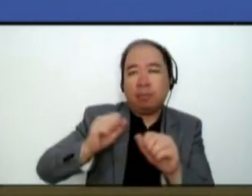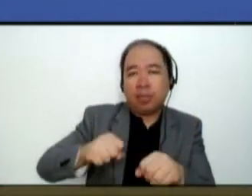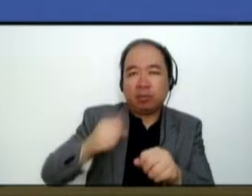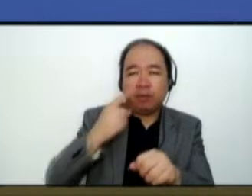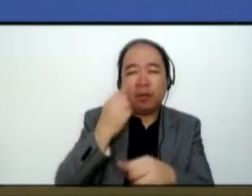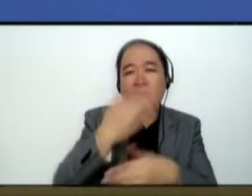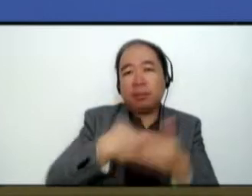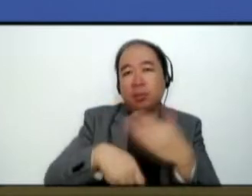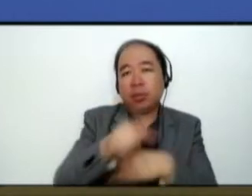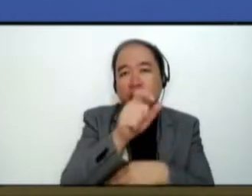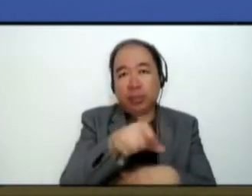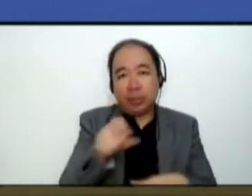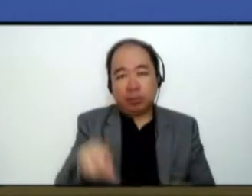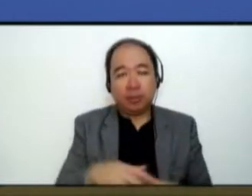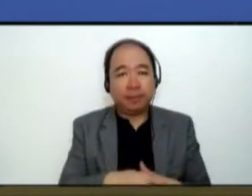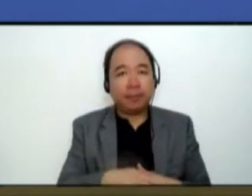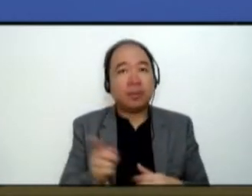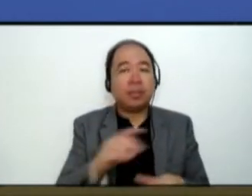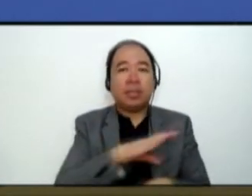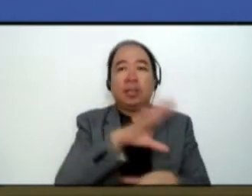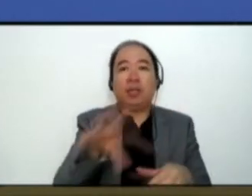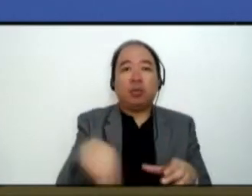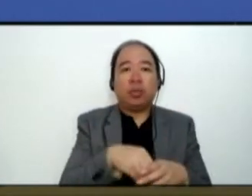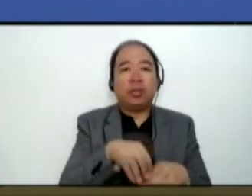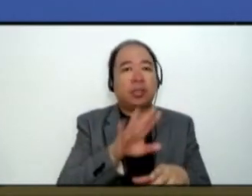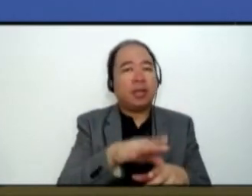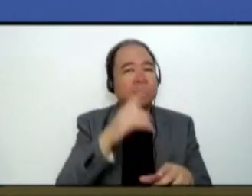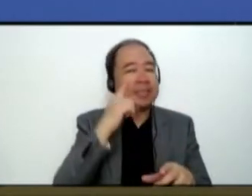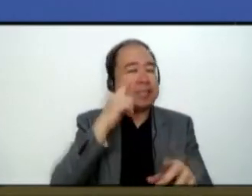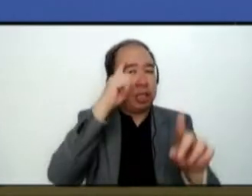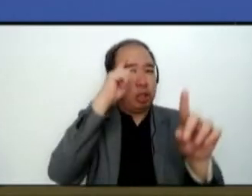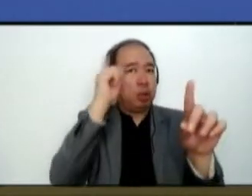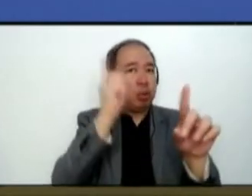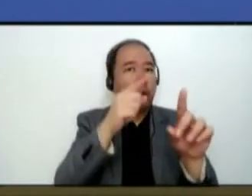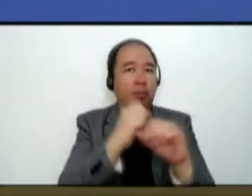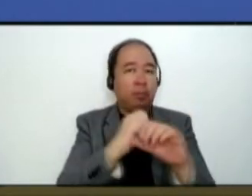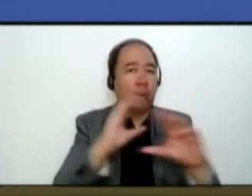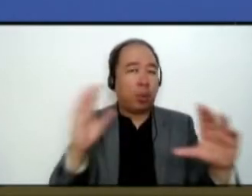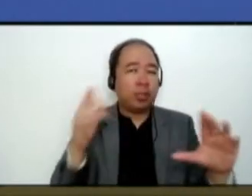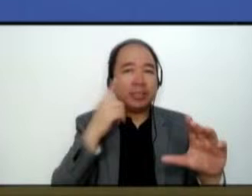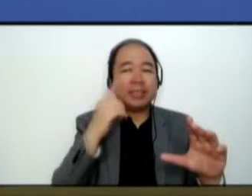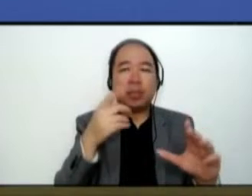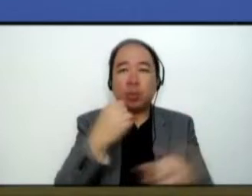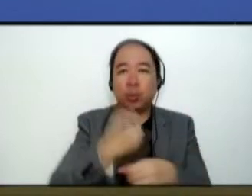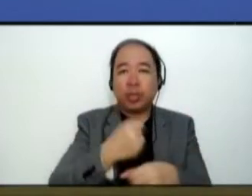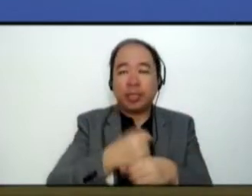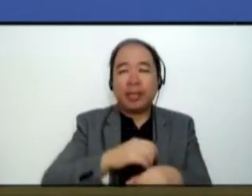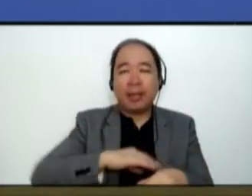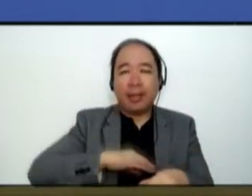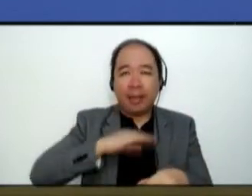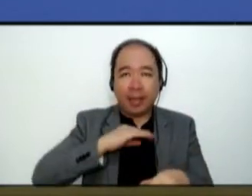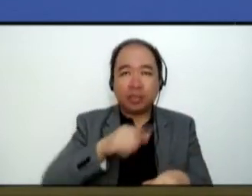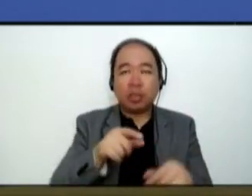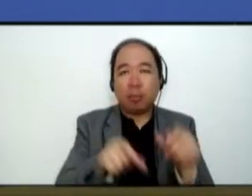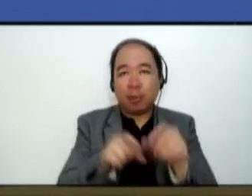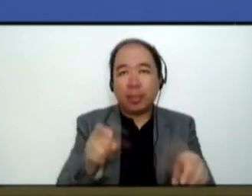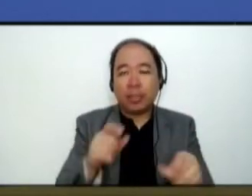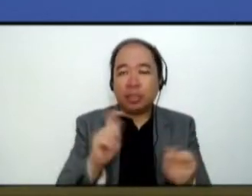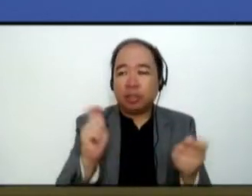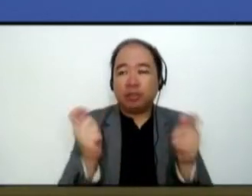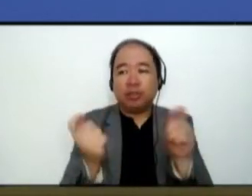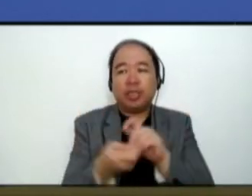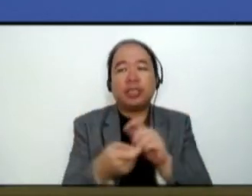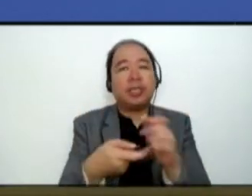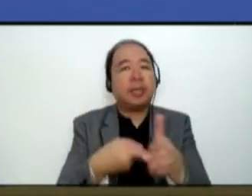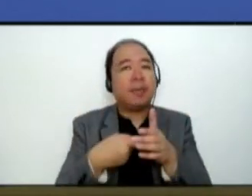These efforts are part of our broader goal to ensure that the working age population is fully prepared for the changing demands of the